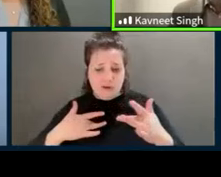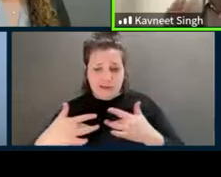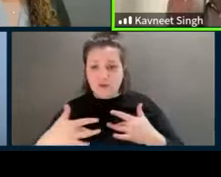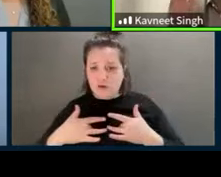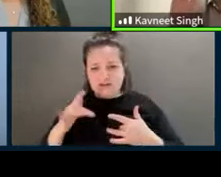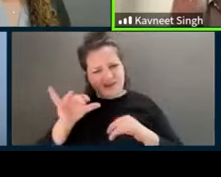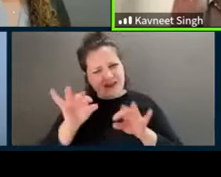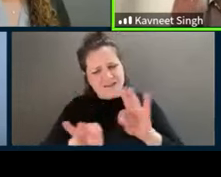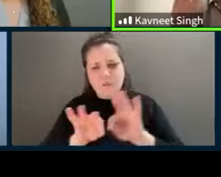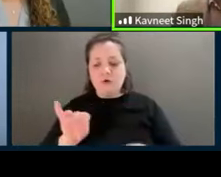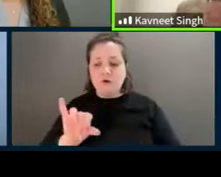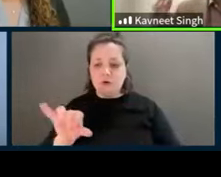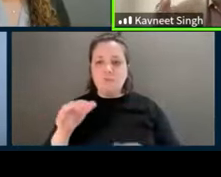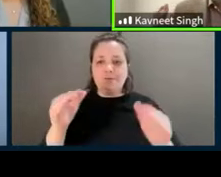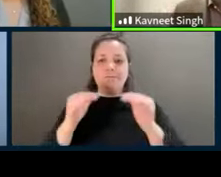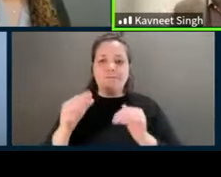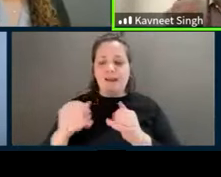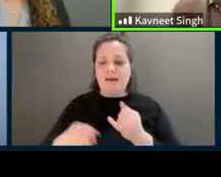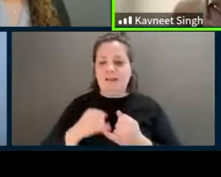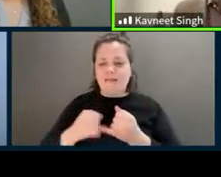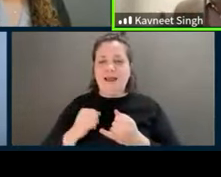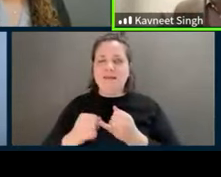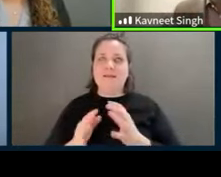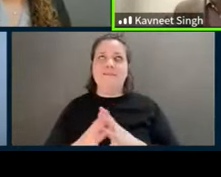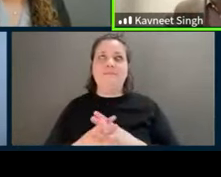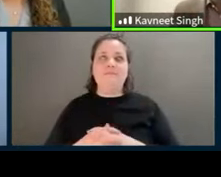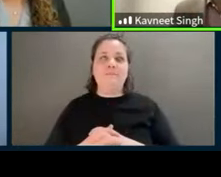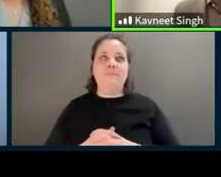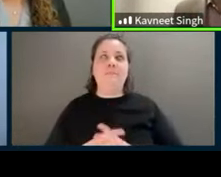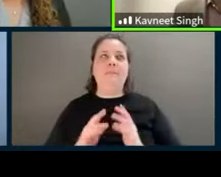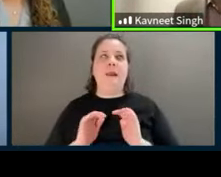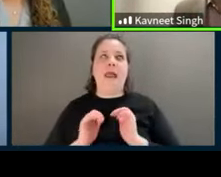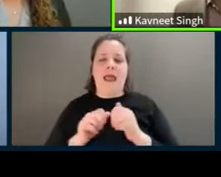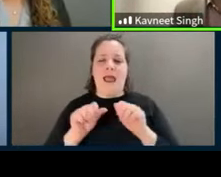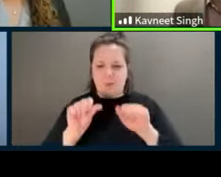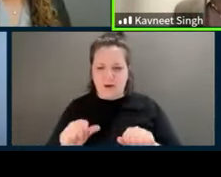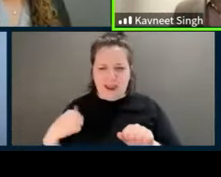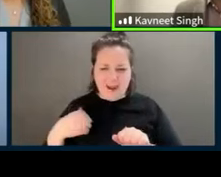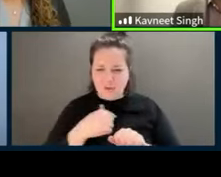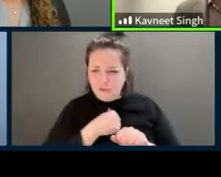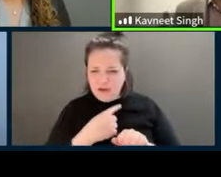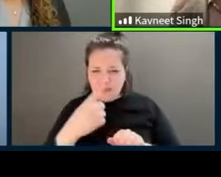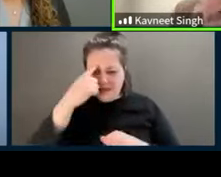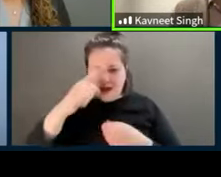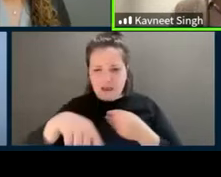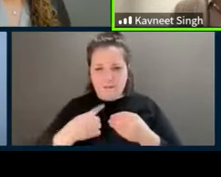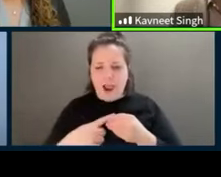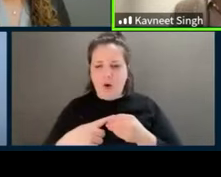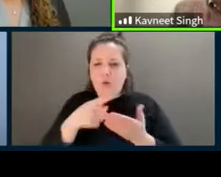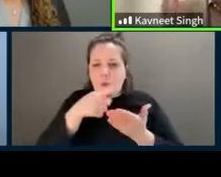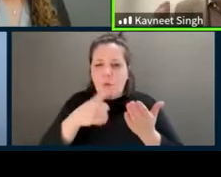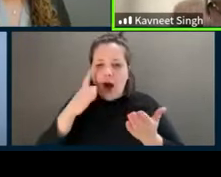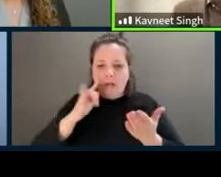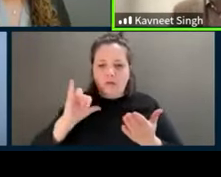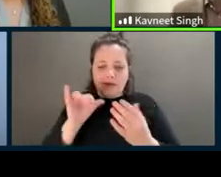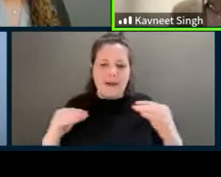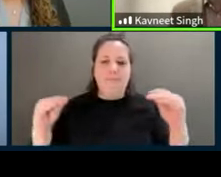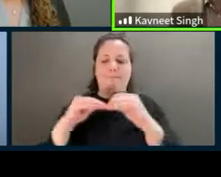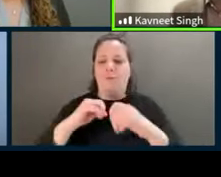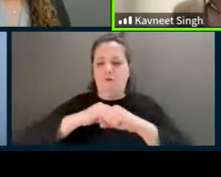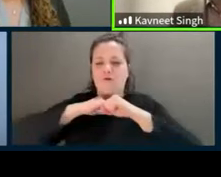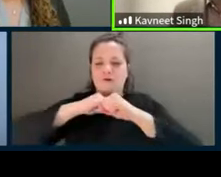Last, I guess I would add, how can you begin to think about what are more secure spaces, be it through technology,